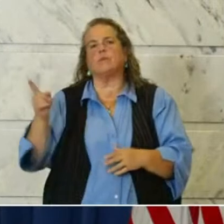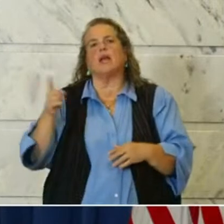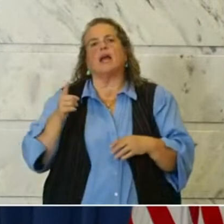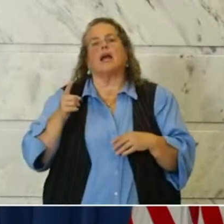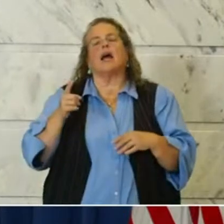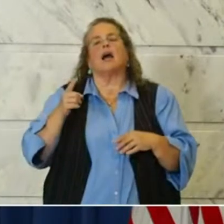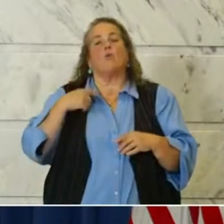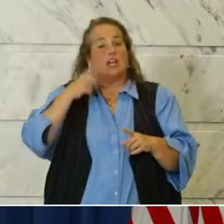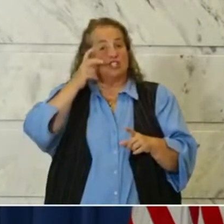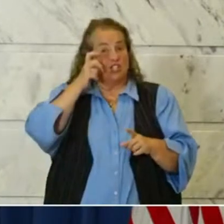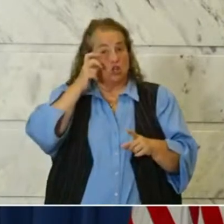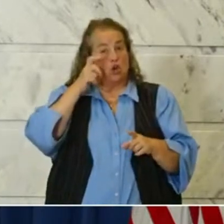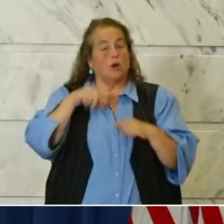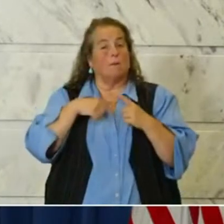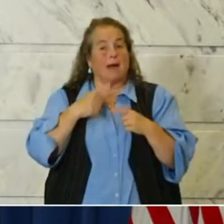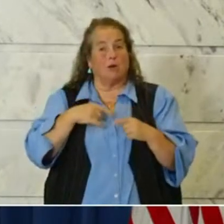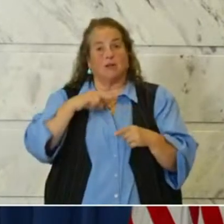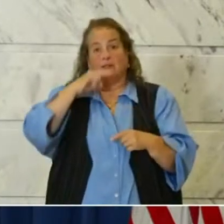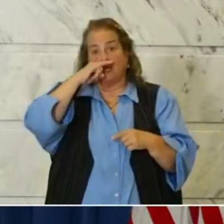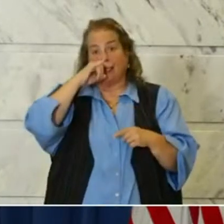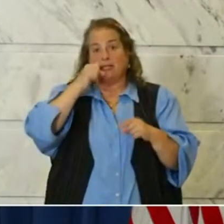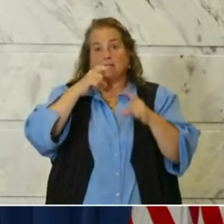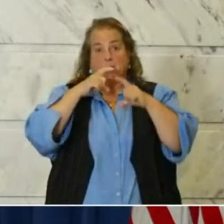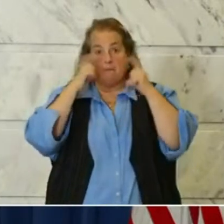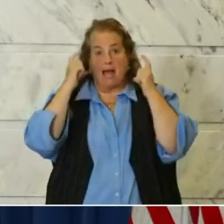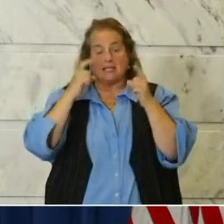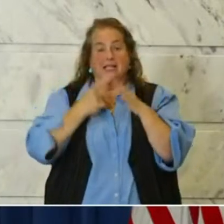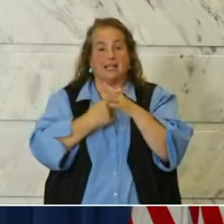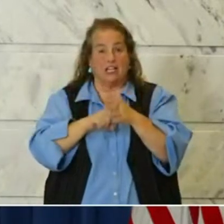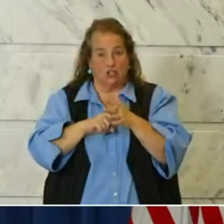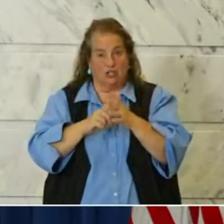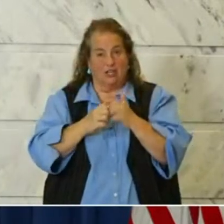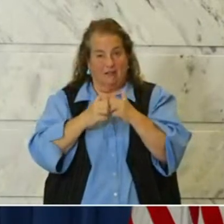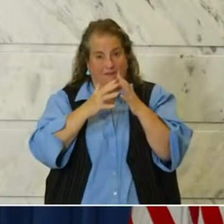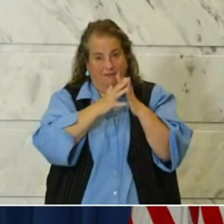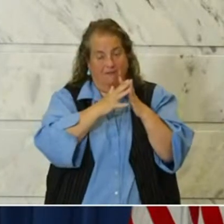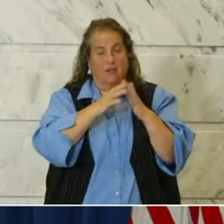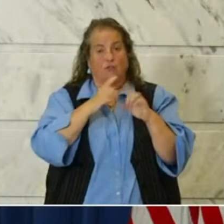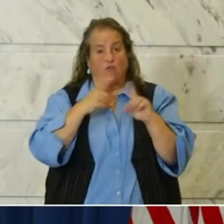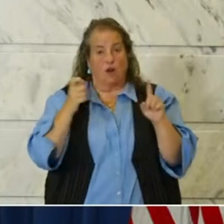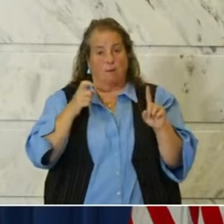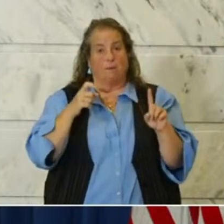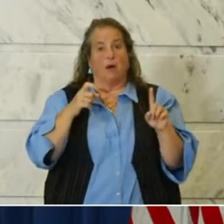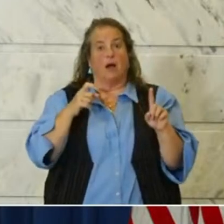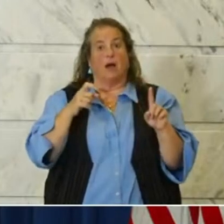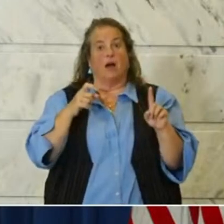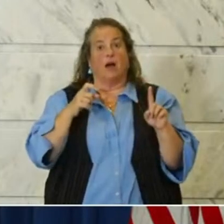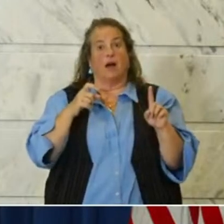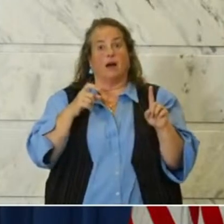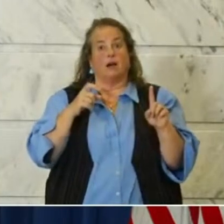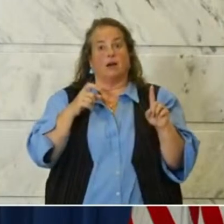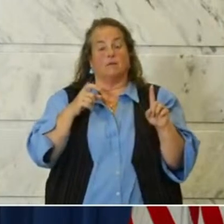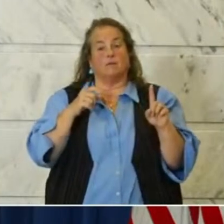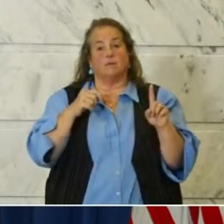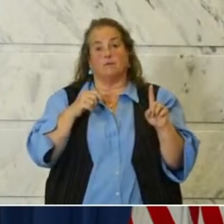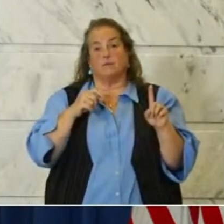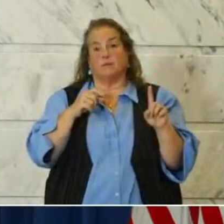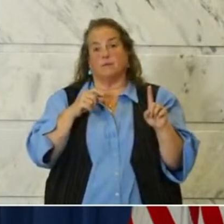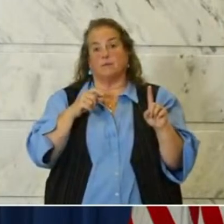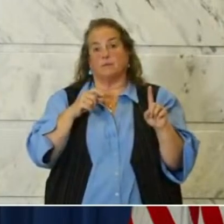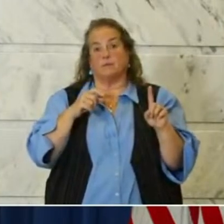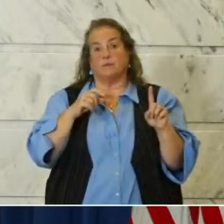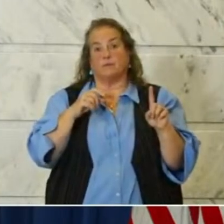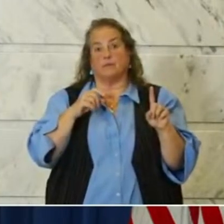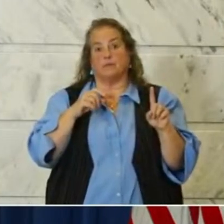districts protect their teachers, protect students in regards to PPE and things like that they'll need if and when we get to in-person learning